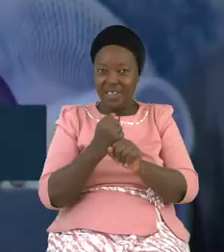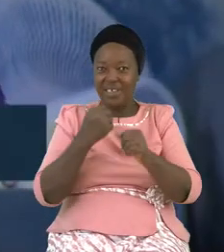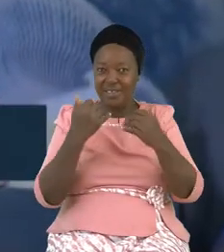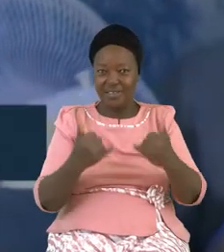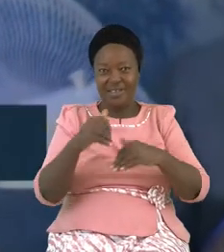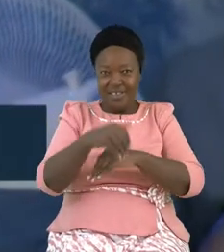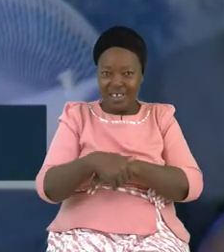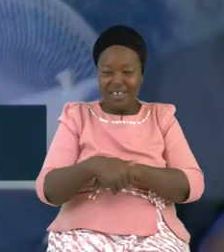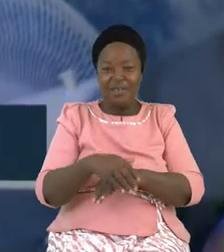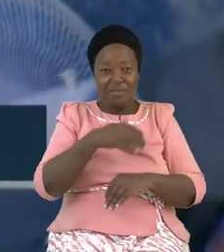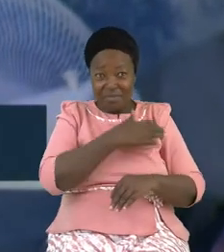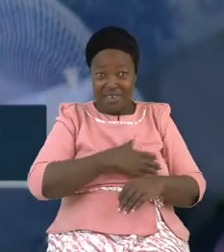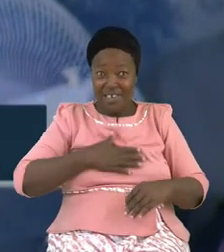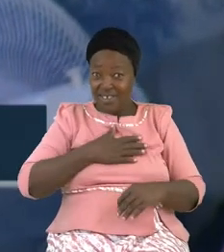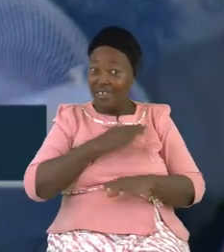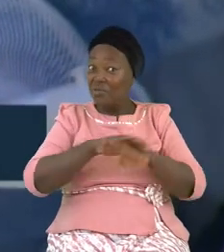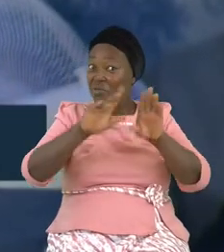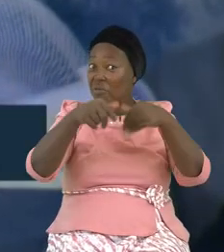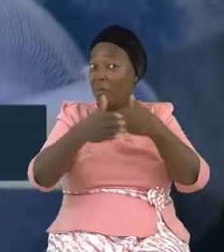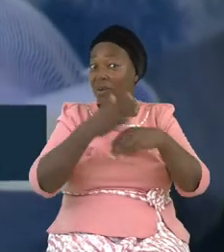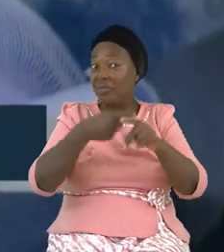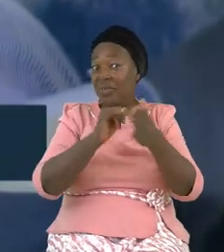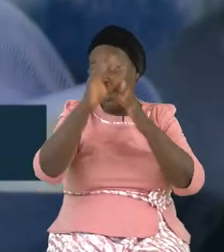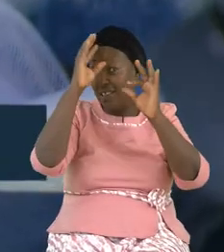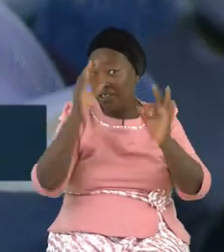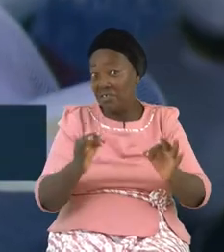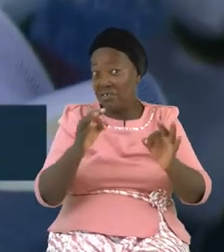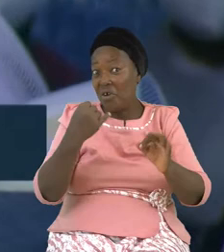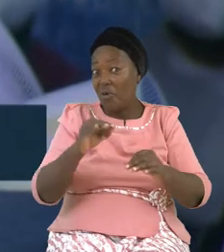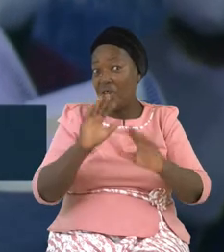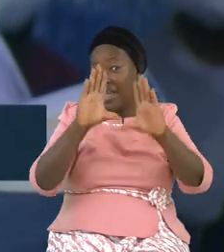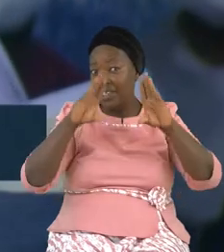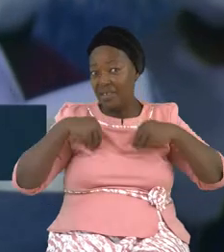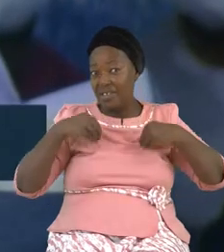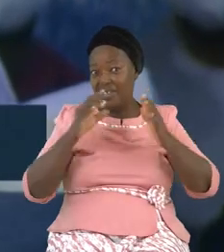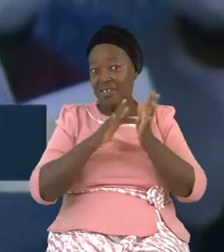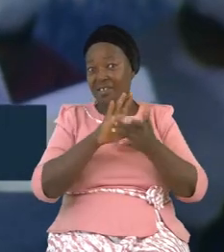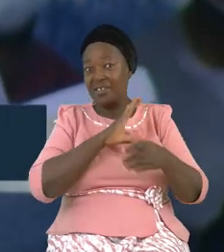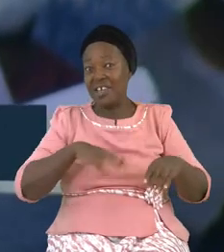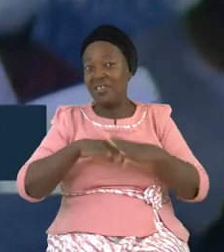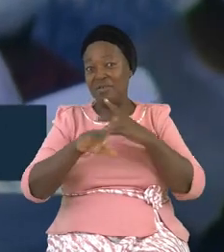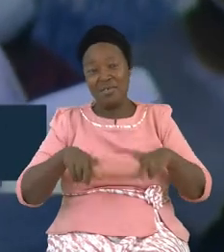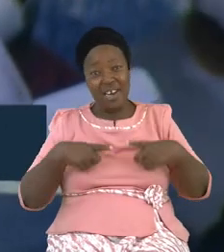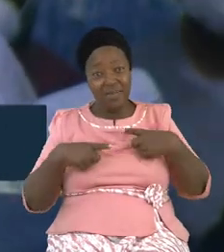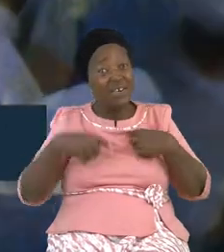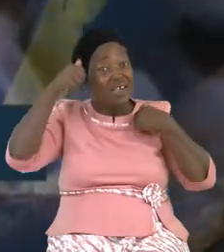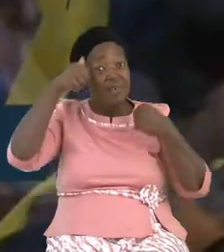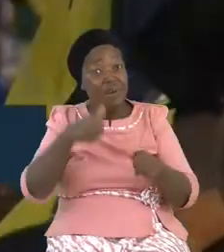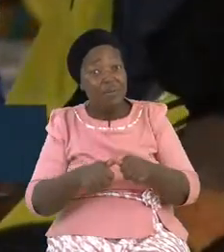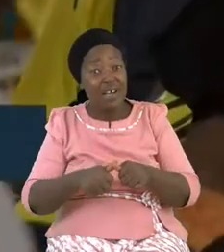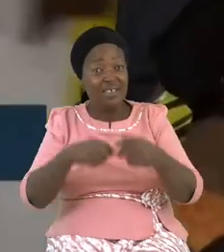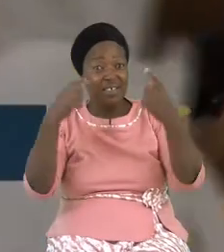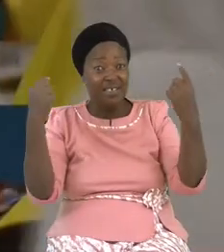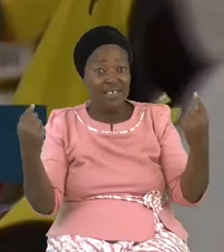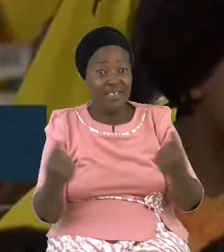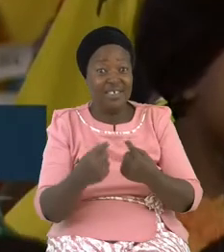around and meet with the people. The counselors will be around you.